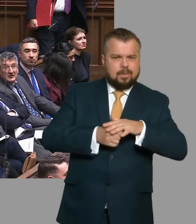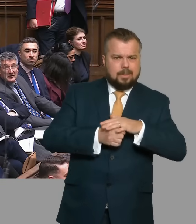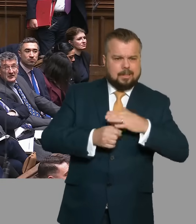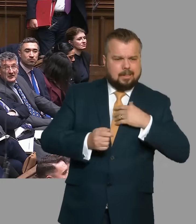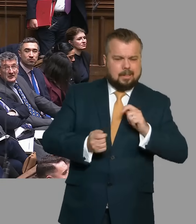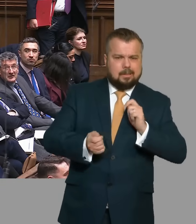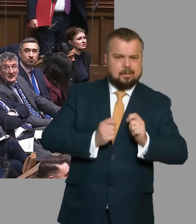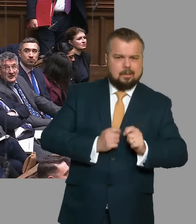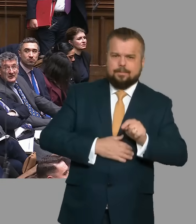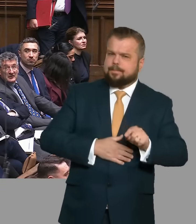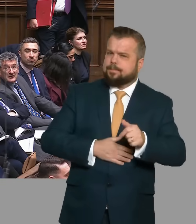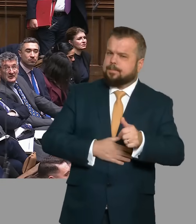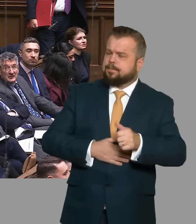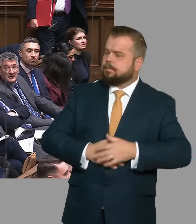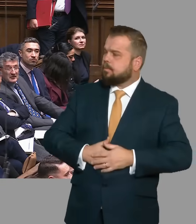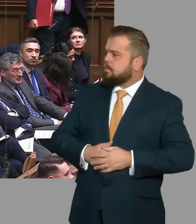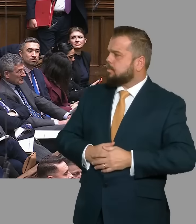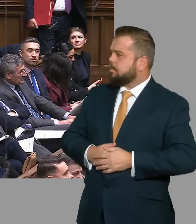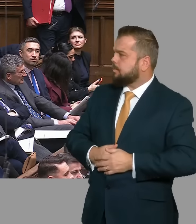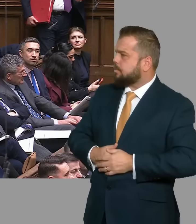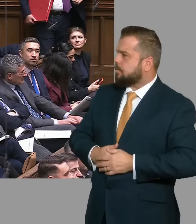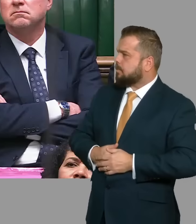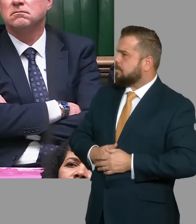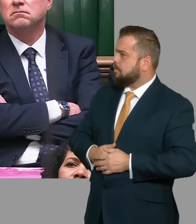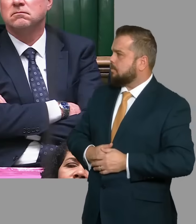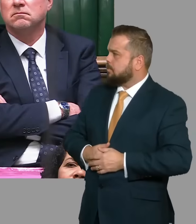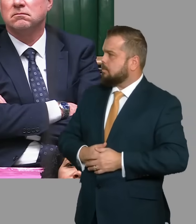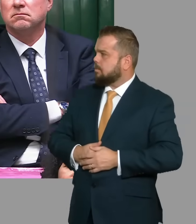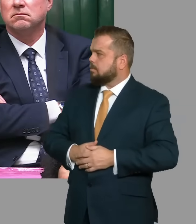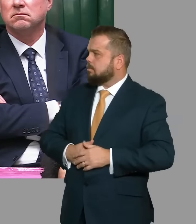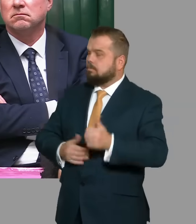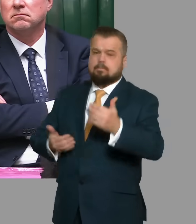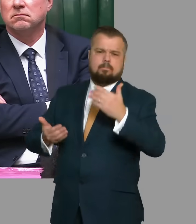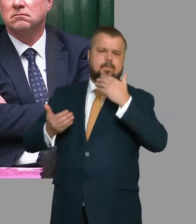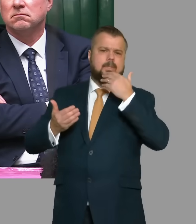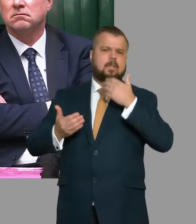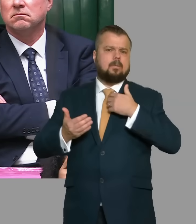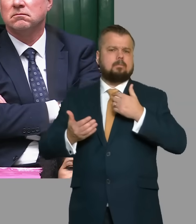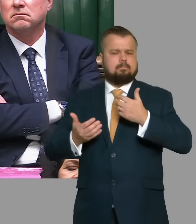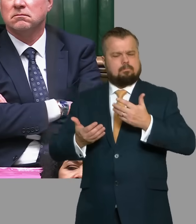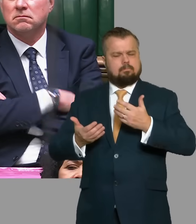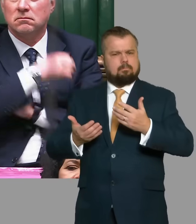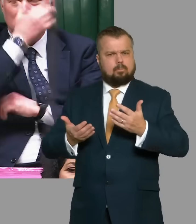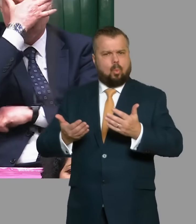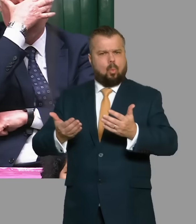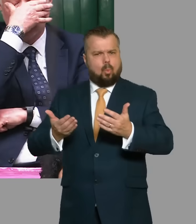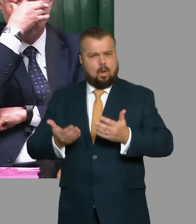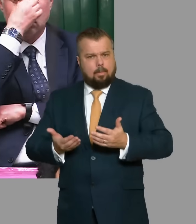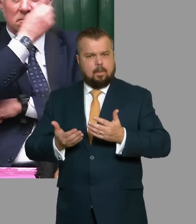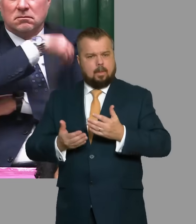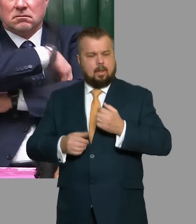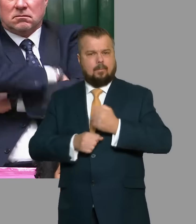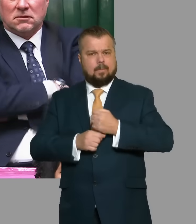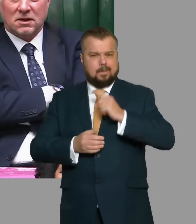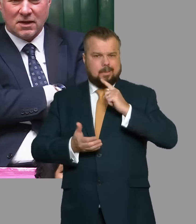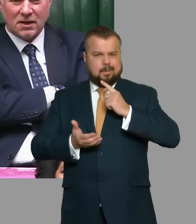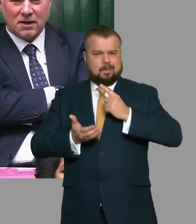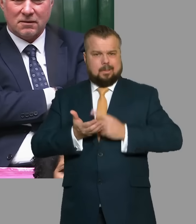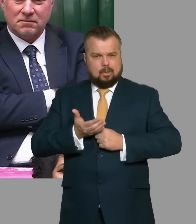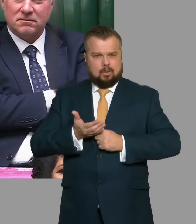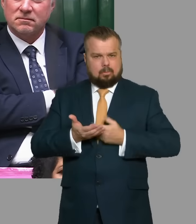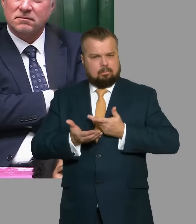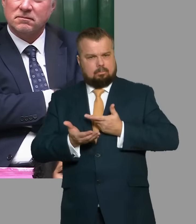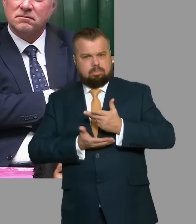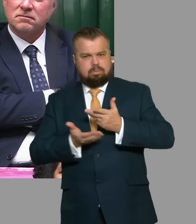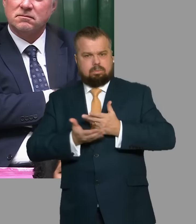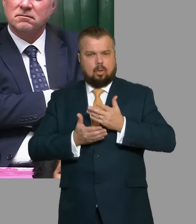media ban for under-16s, something, Mr Speaker, that the Tories didn't do in office, and they didn't even support until last week. But